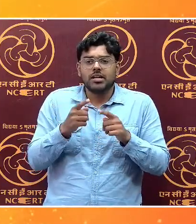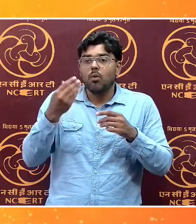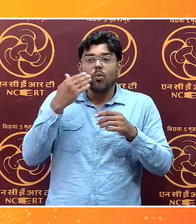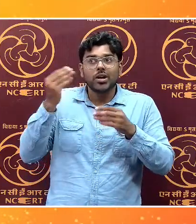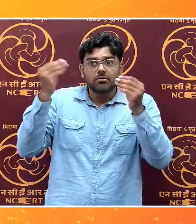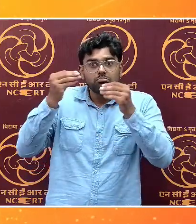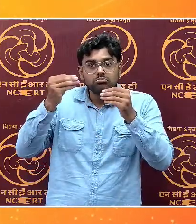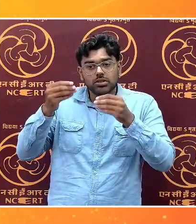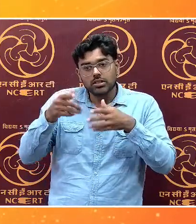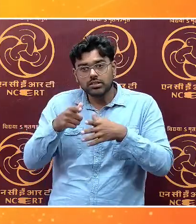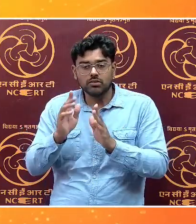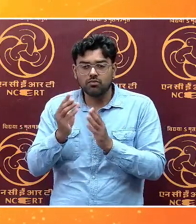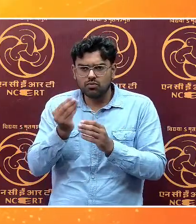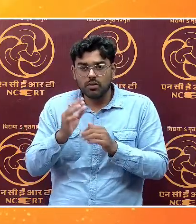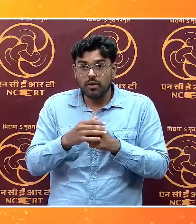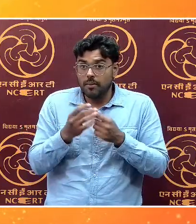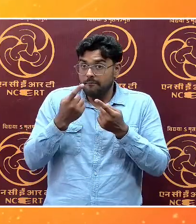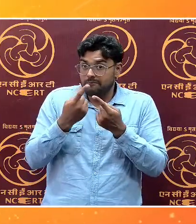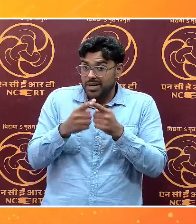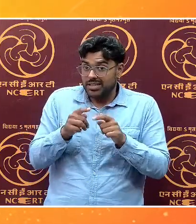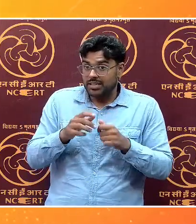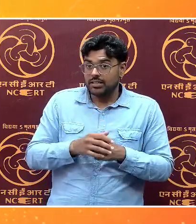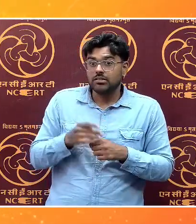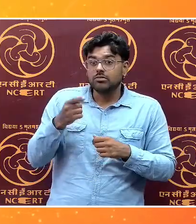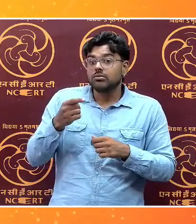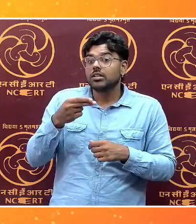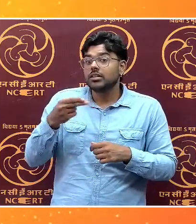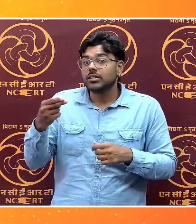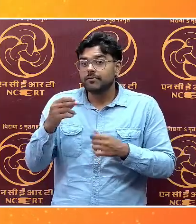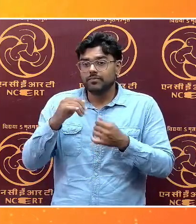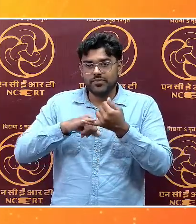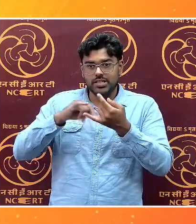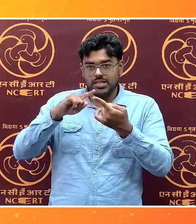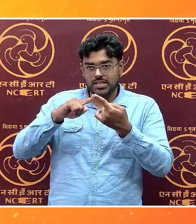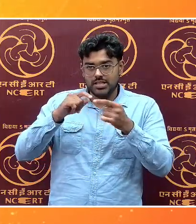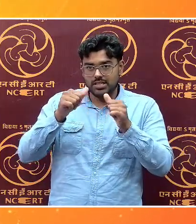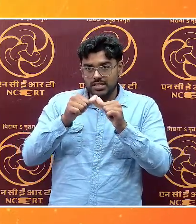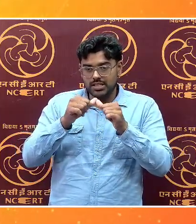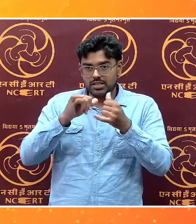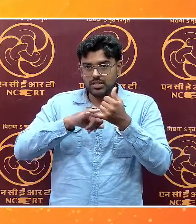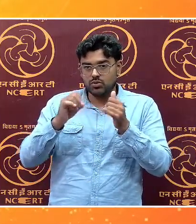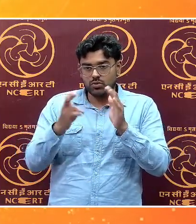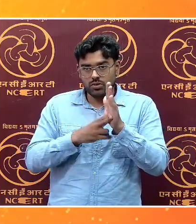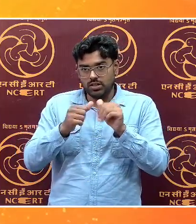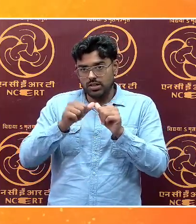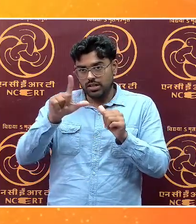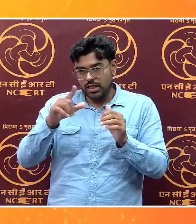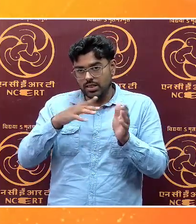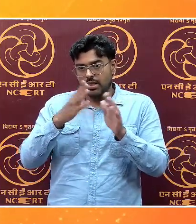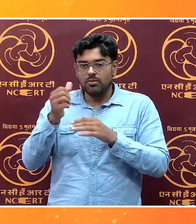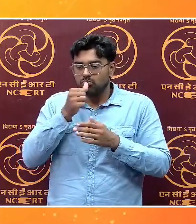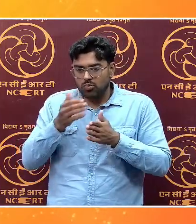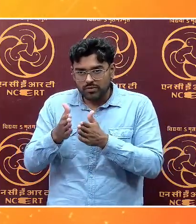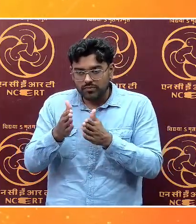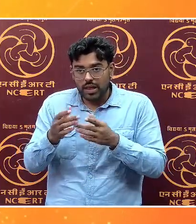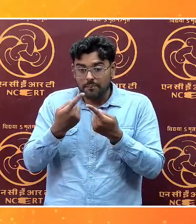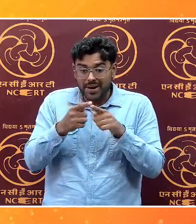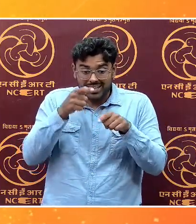rainy season. So those rivers are called seasonal rivers. But Godavari is a perennial river